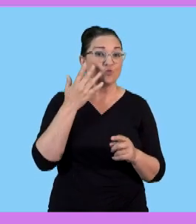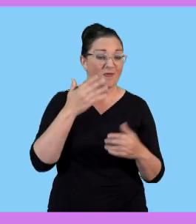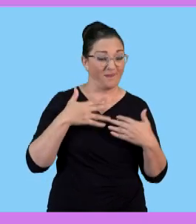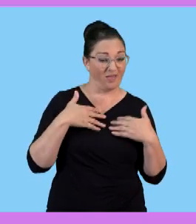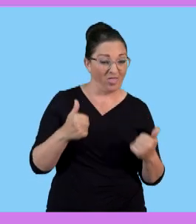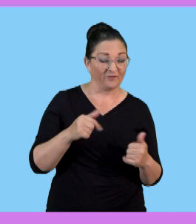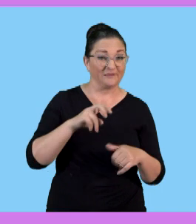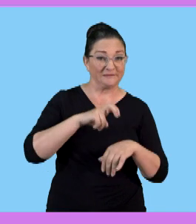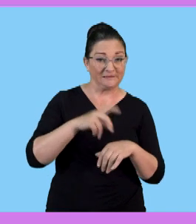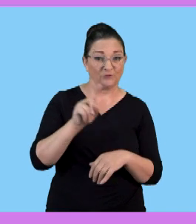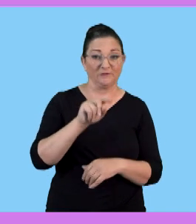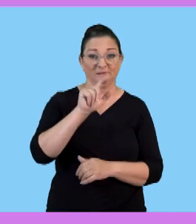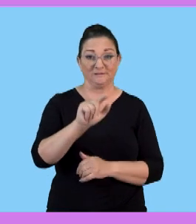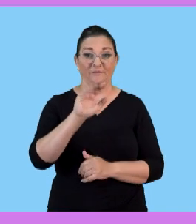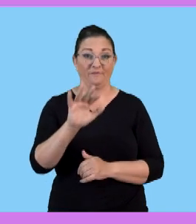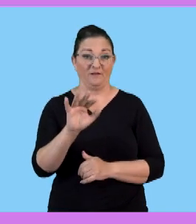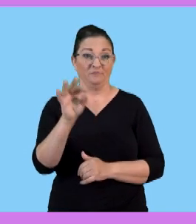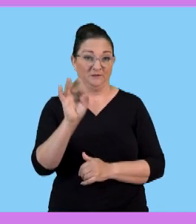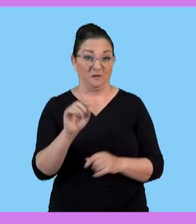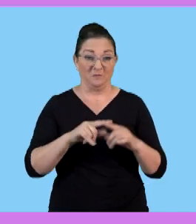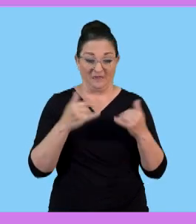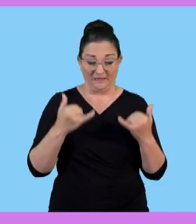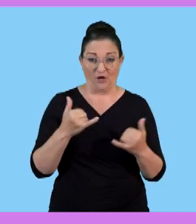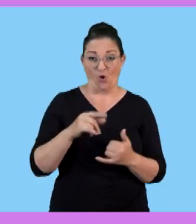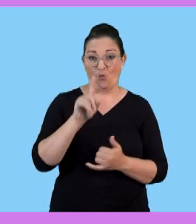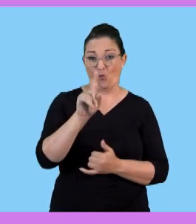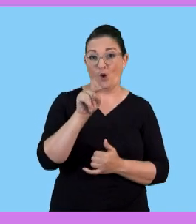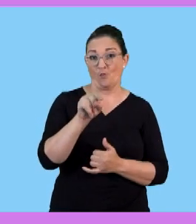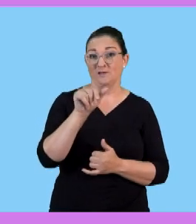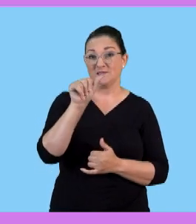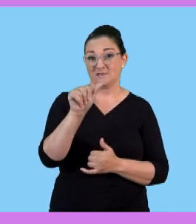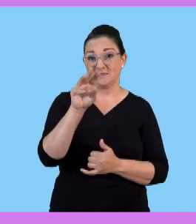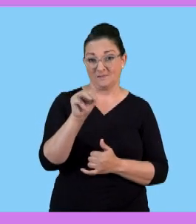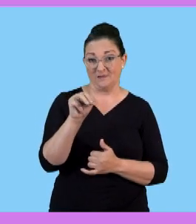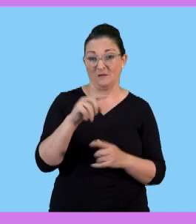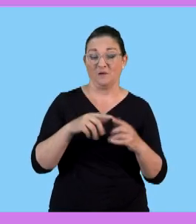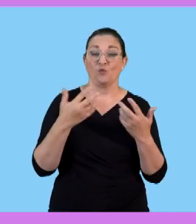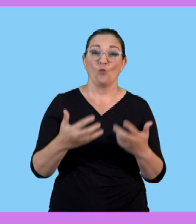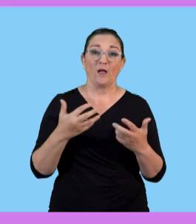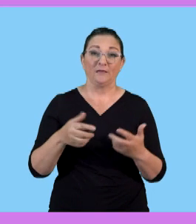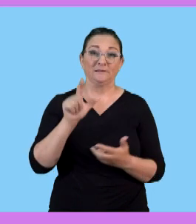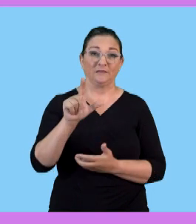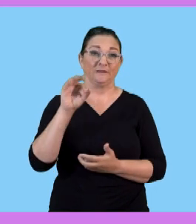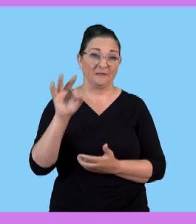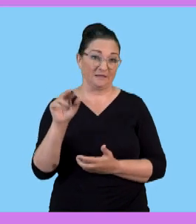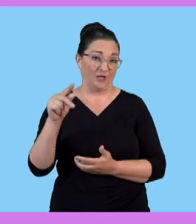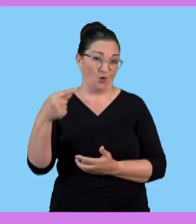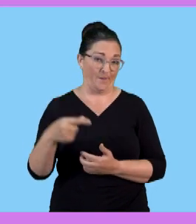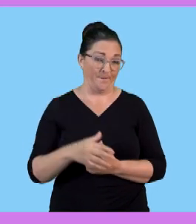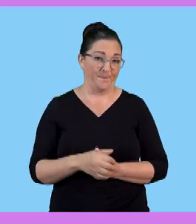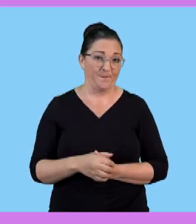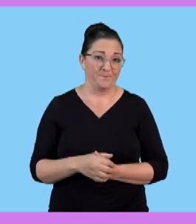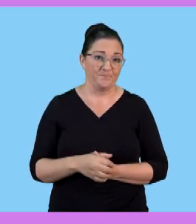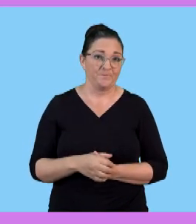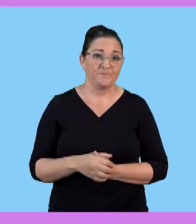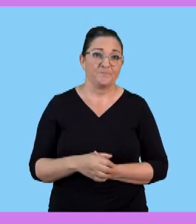she must fall on the 75th percentile. Right? She's currently 1.63 meters tall and weighs 73 kilograms.